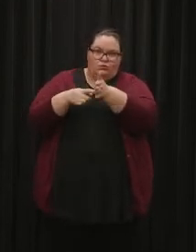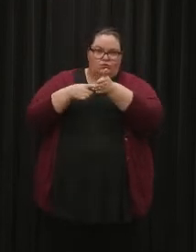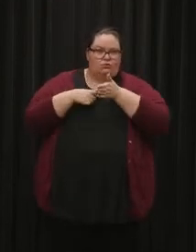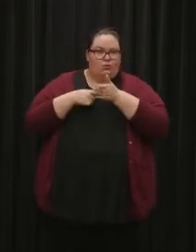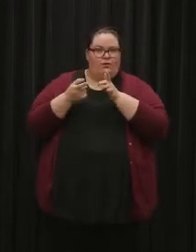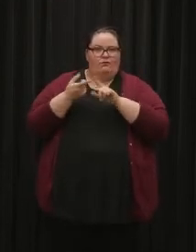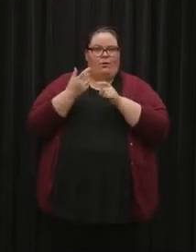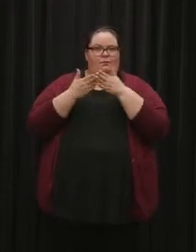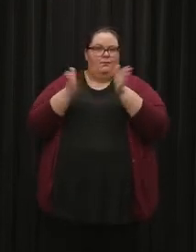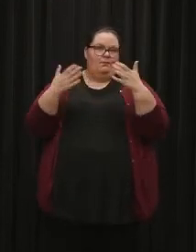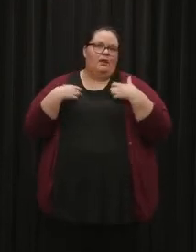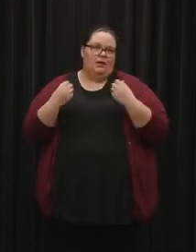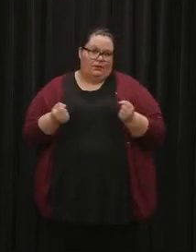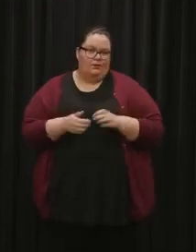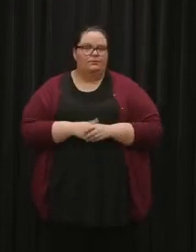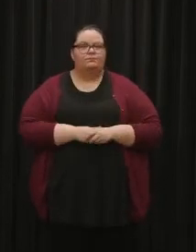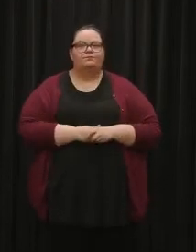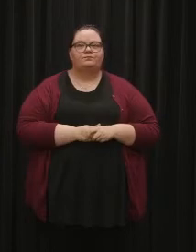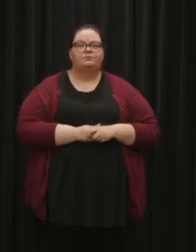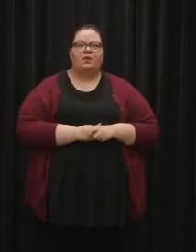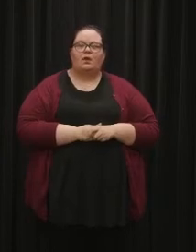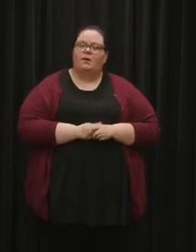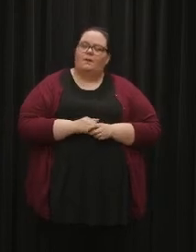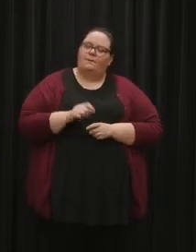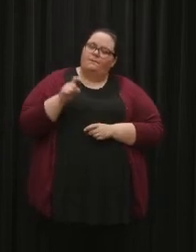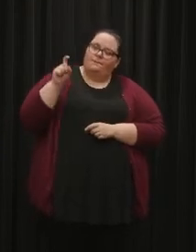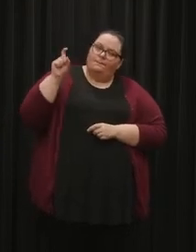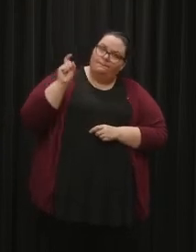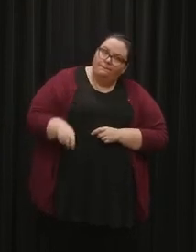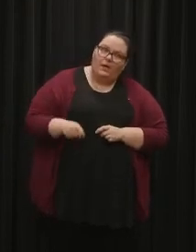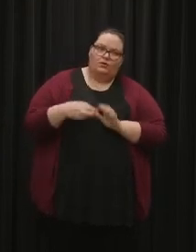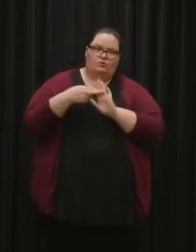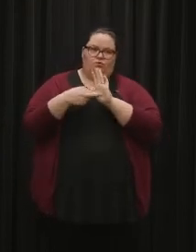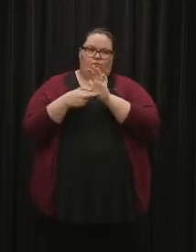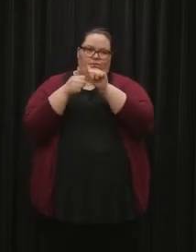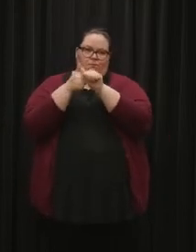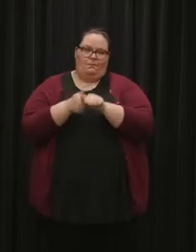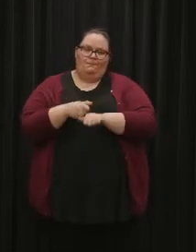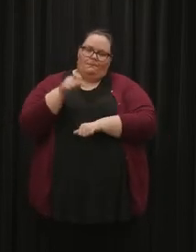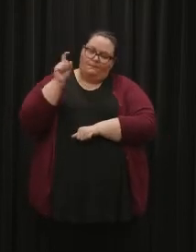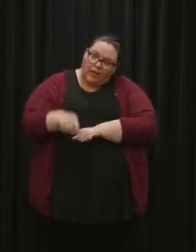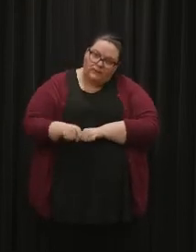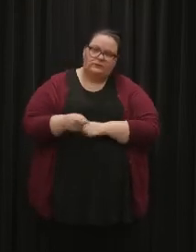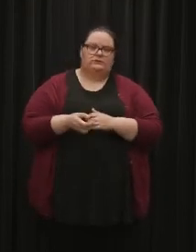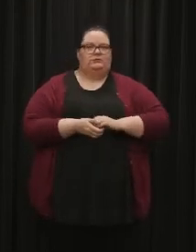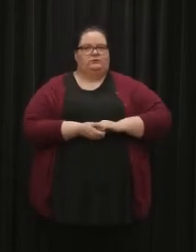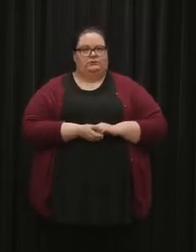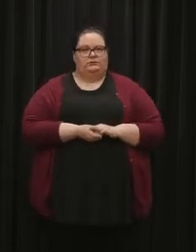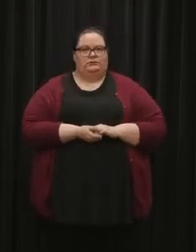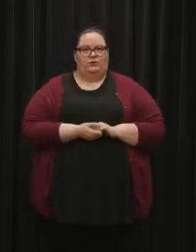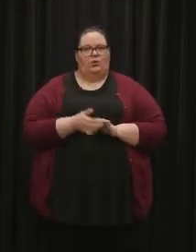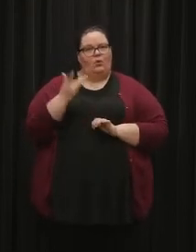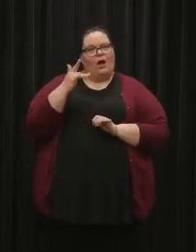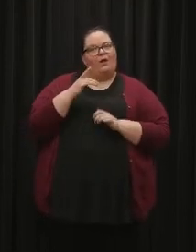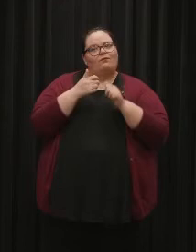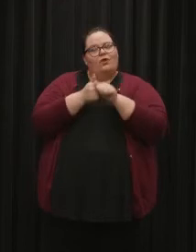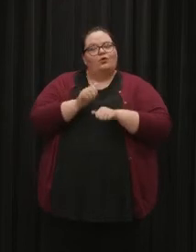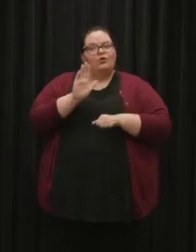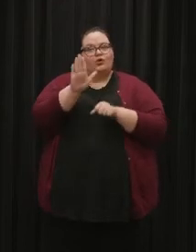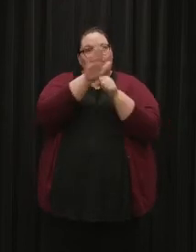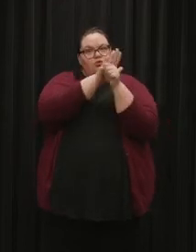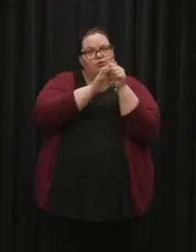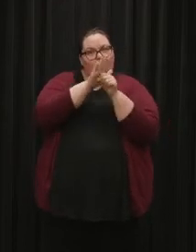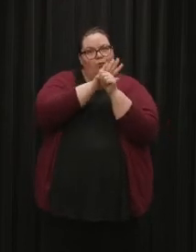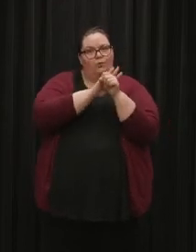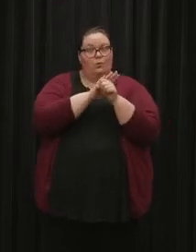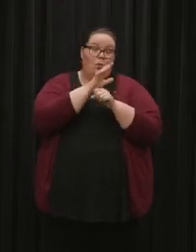the advice of public health. We have to follow the rules that are applicable to our health zones, whether we